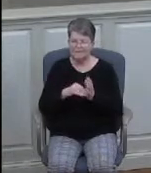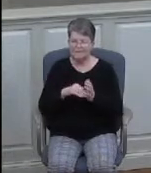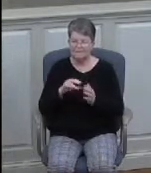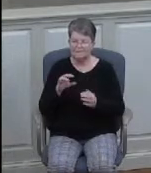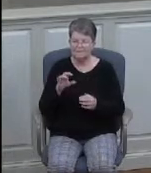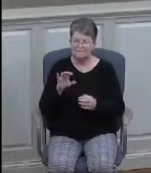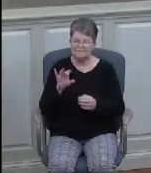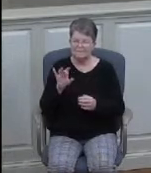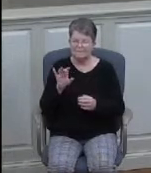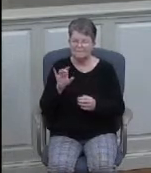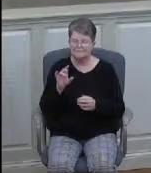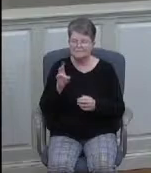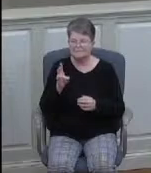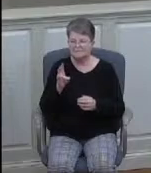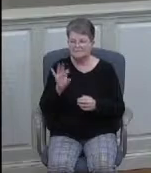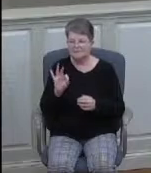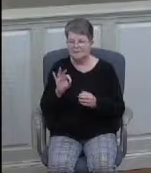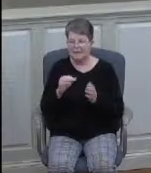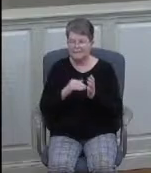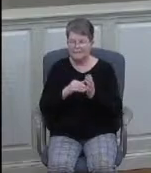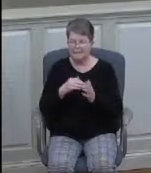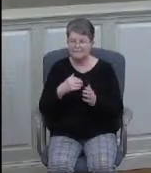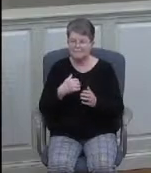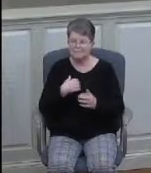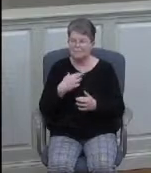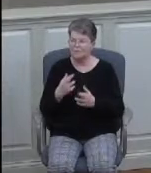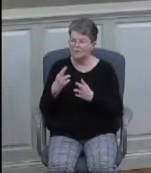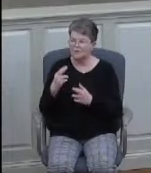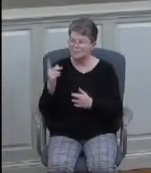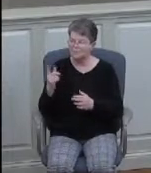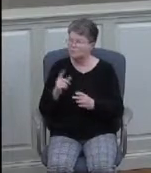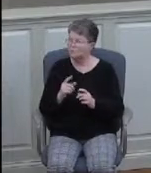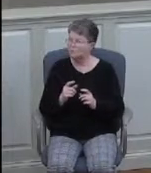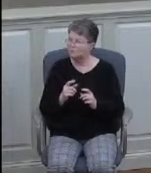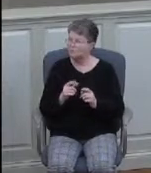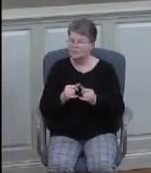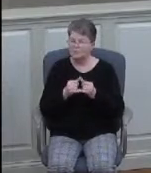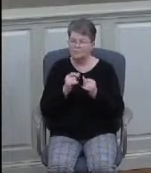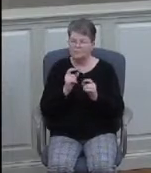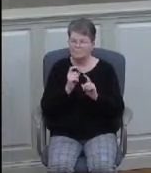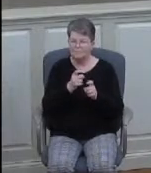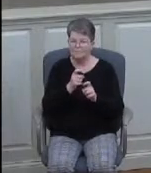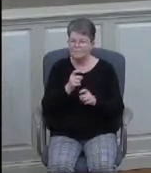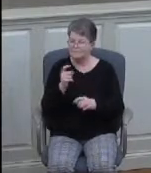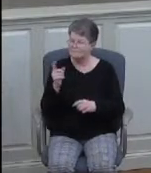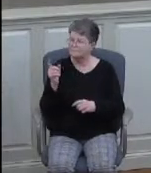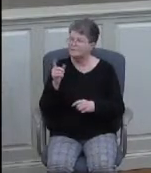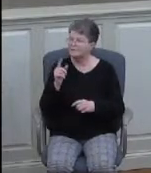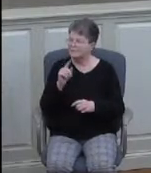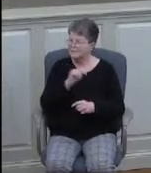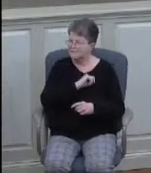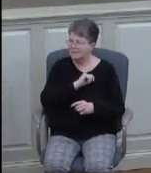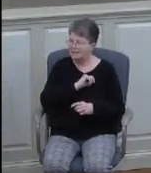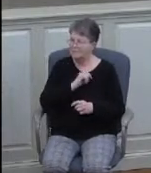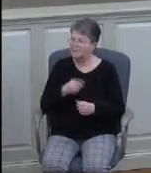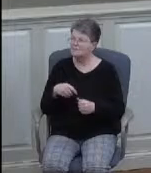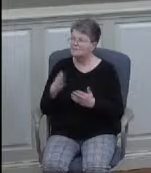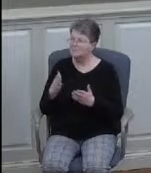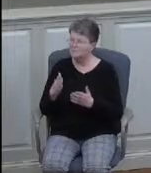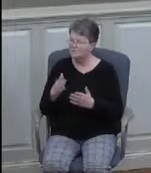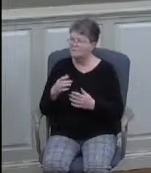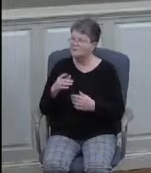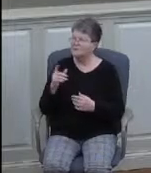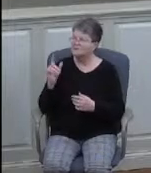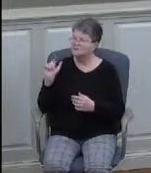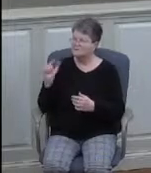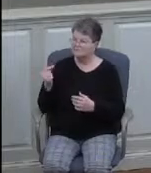$78,885, and we would recommend award of that bid. So moved. Motion made by Commissioner Terry. Is there a second?